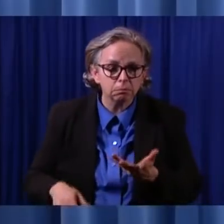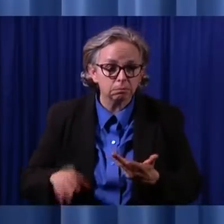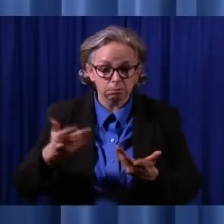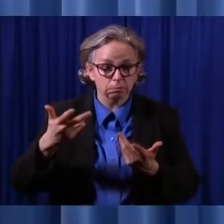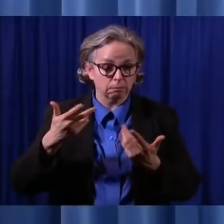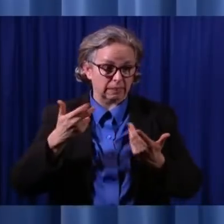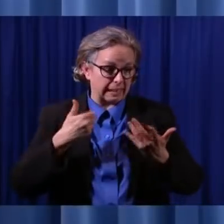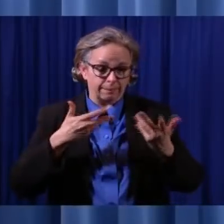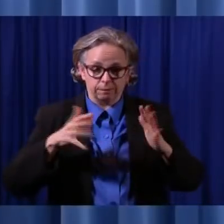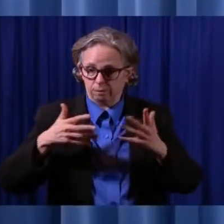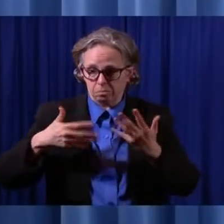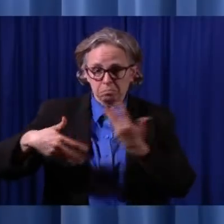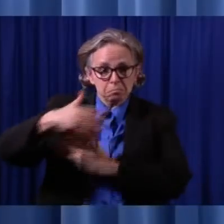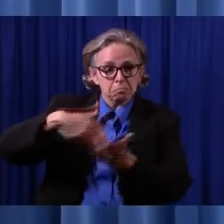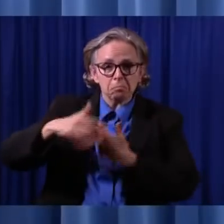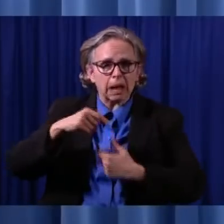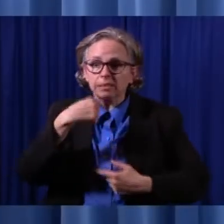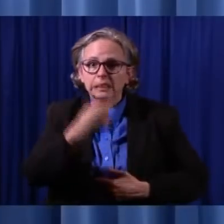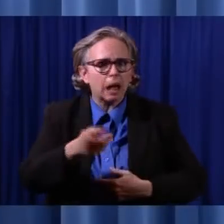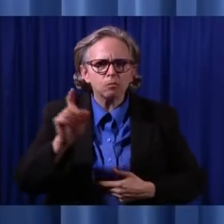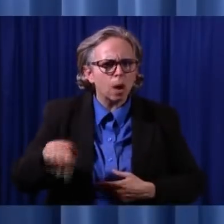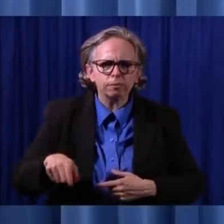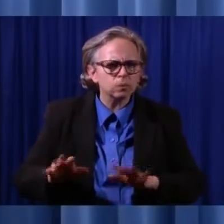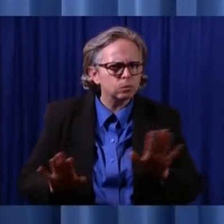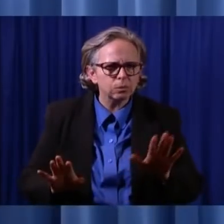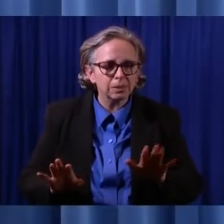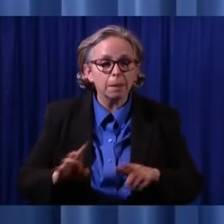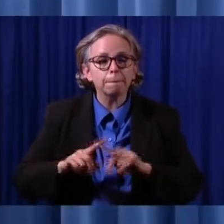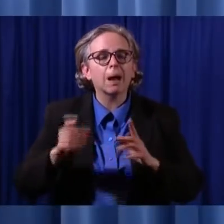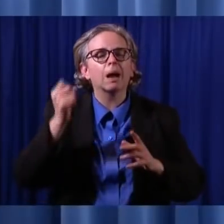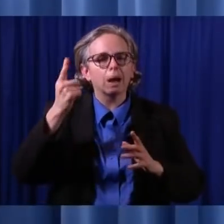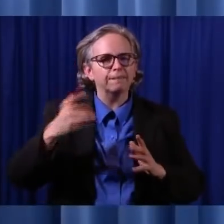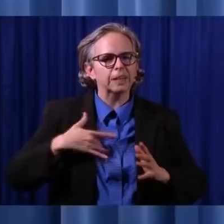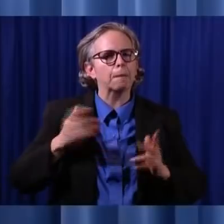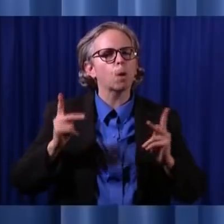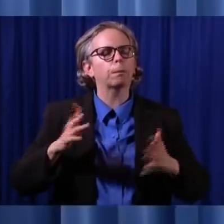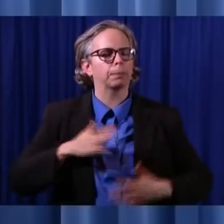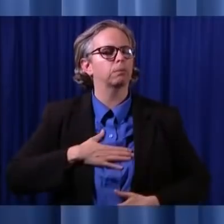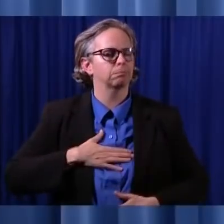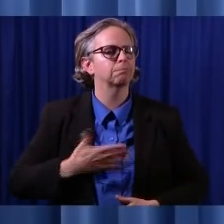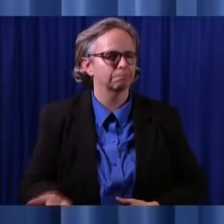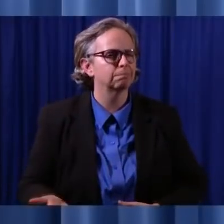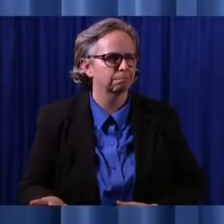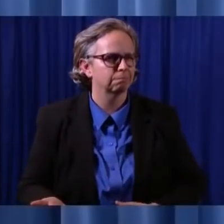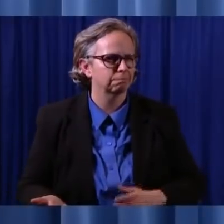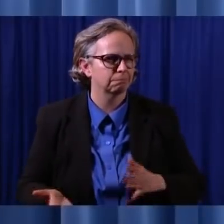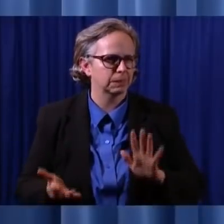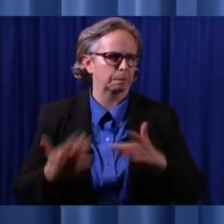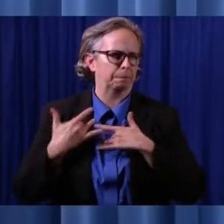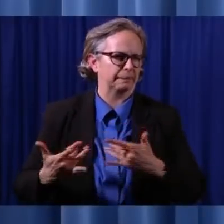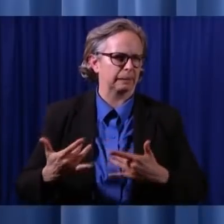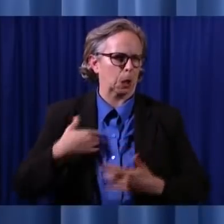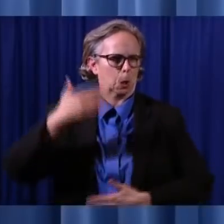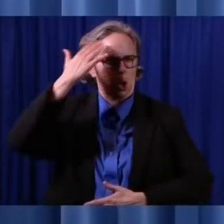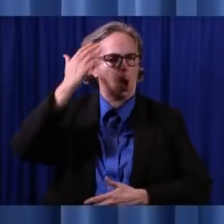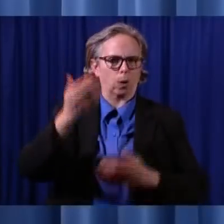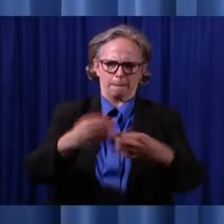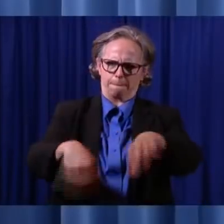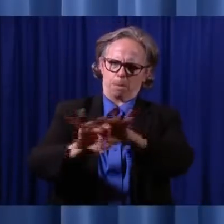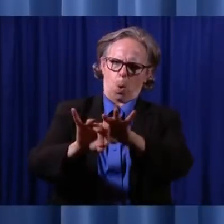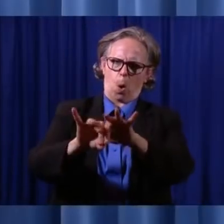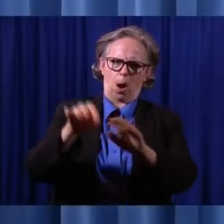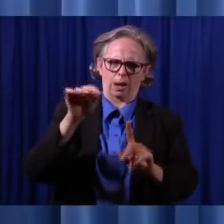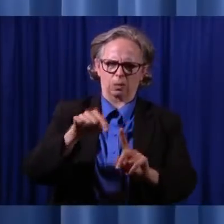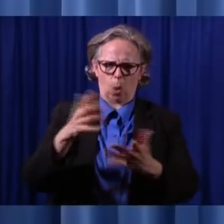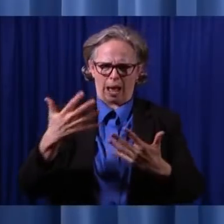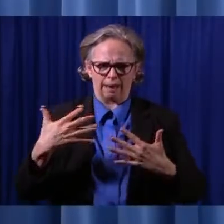Ohioans will want to do that. Most Ohioans, if they've been in a situation where they could have infected someone, they will want to